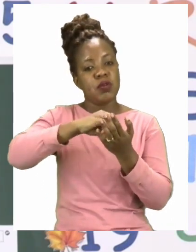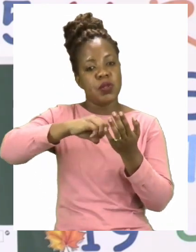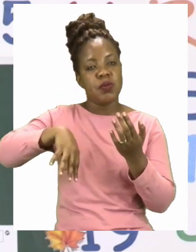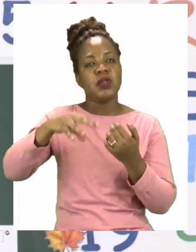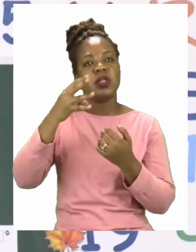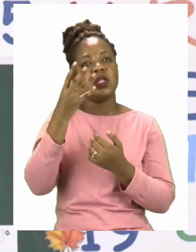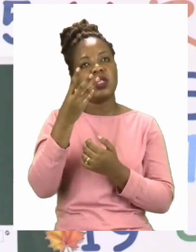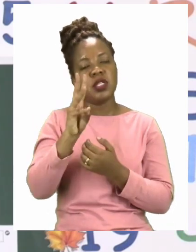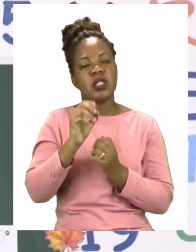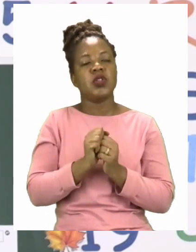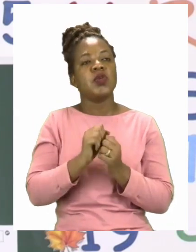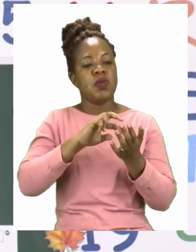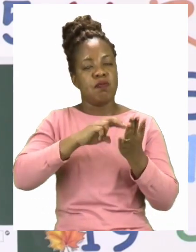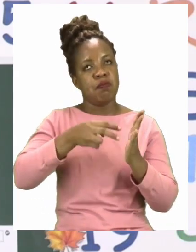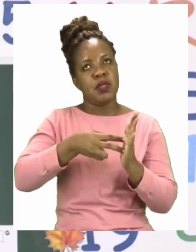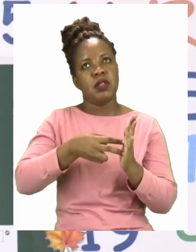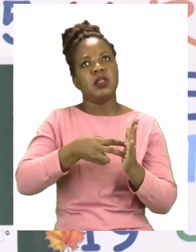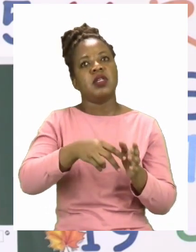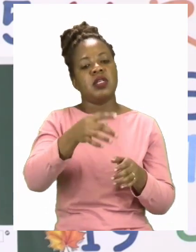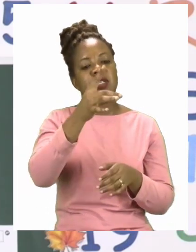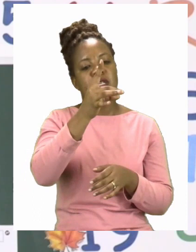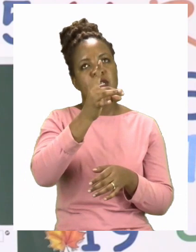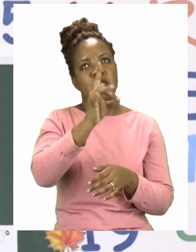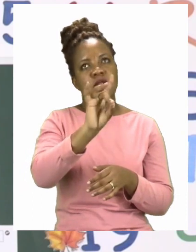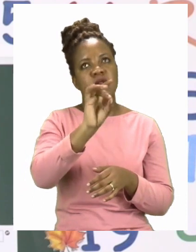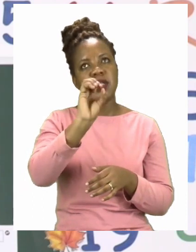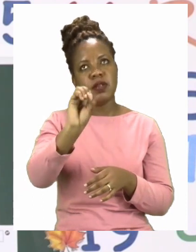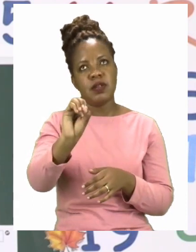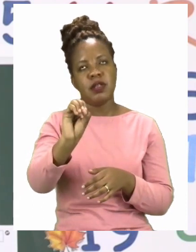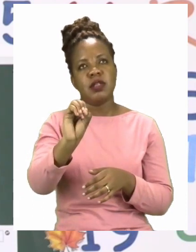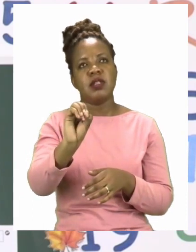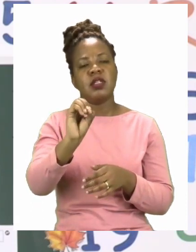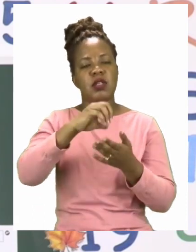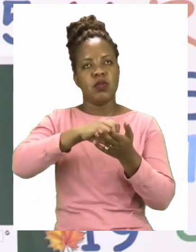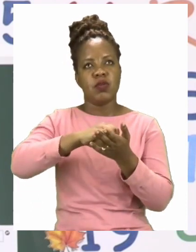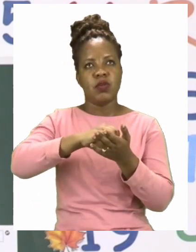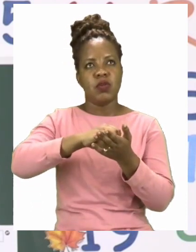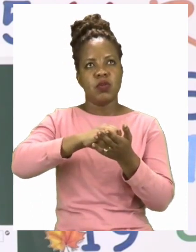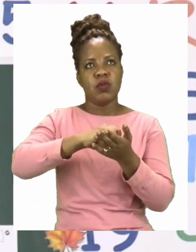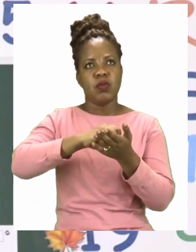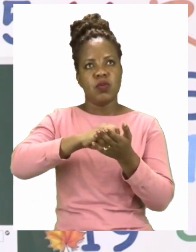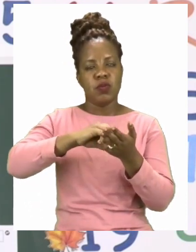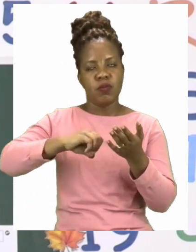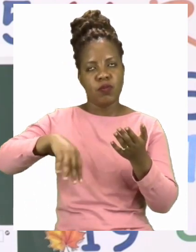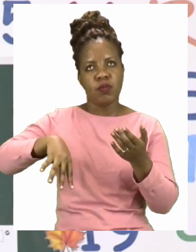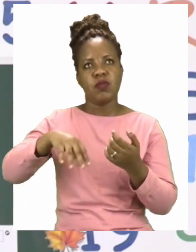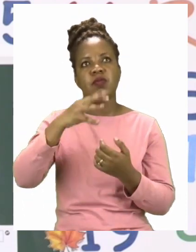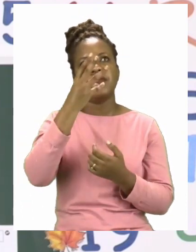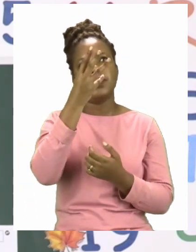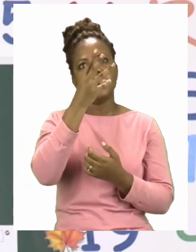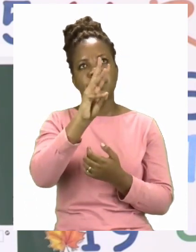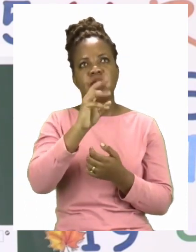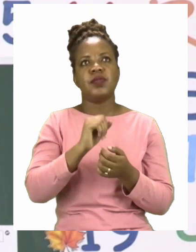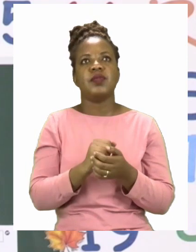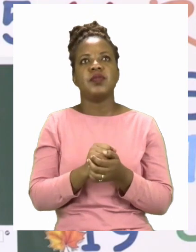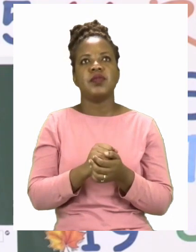80 minus 6. Now we already know that we have 80. So instead of going